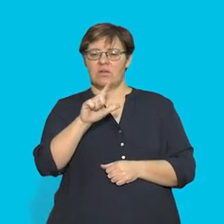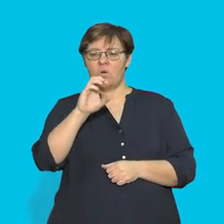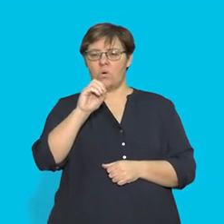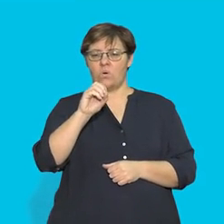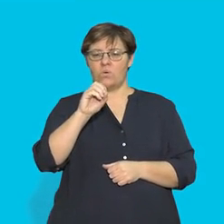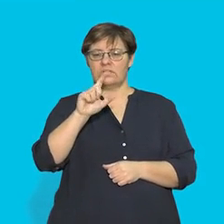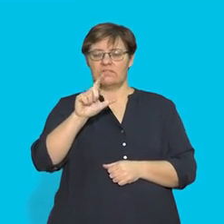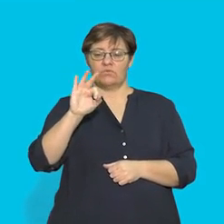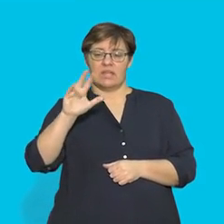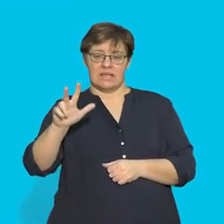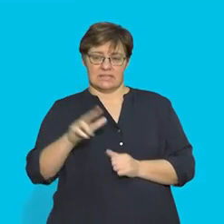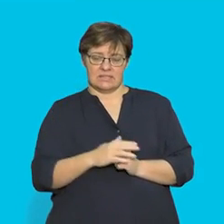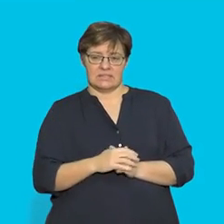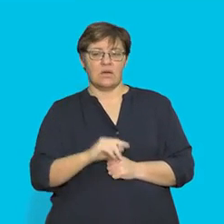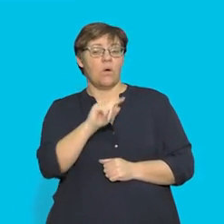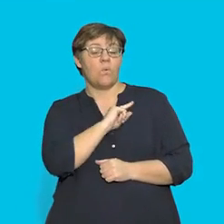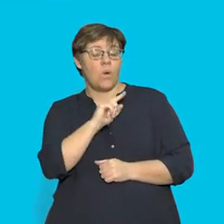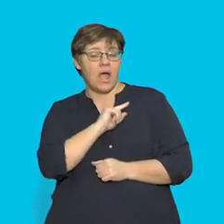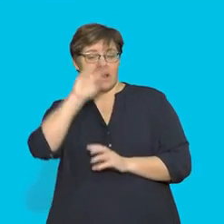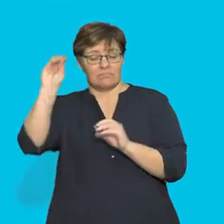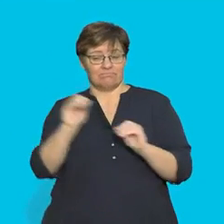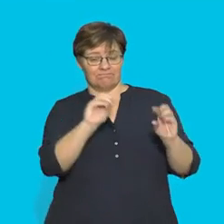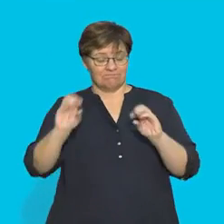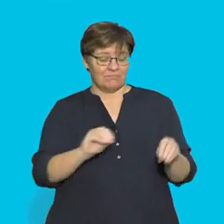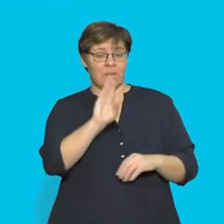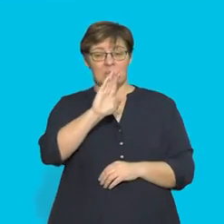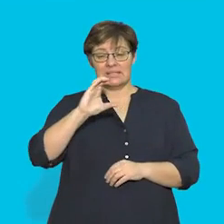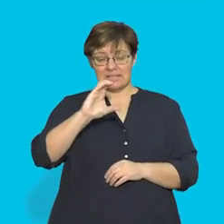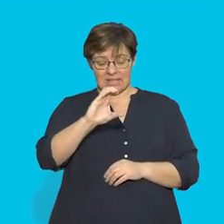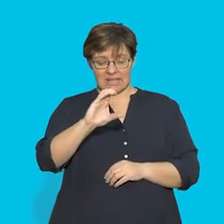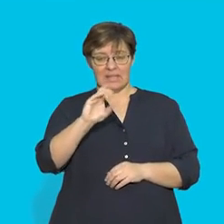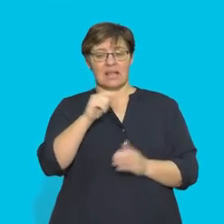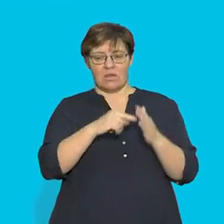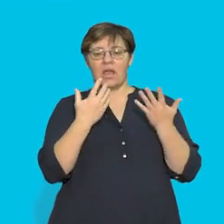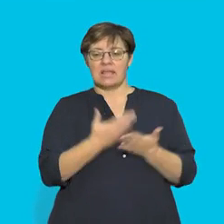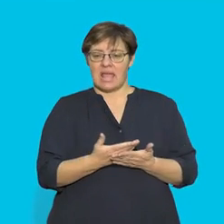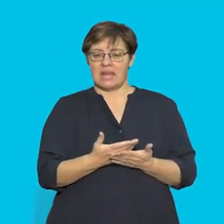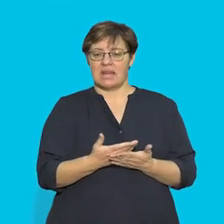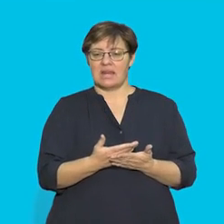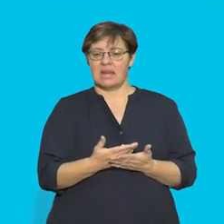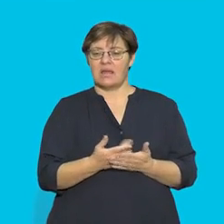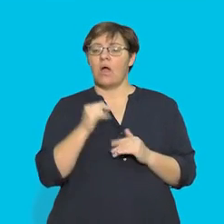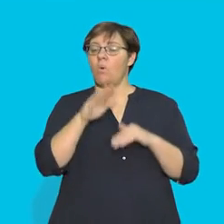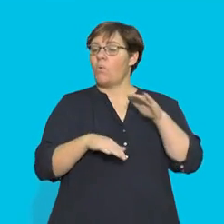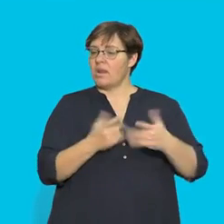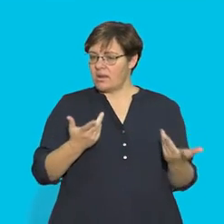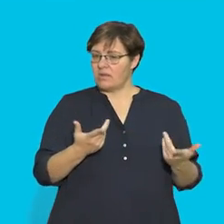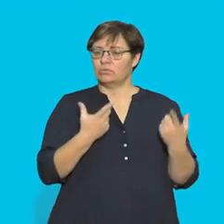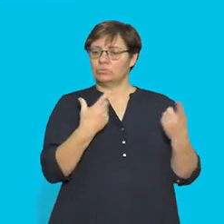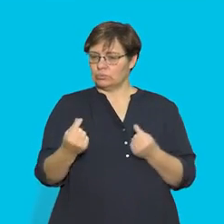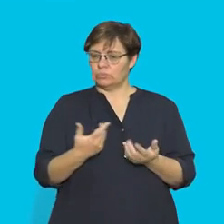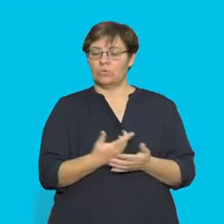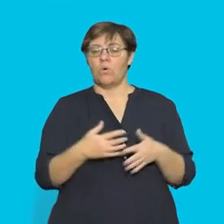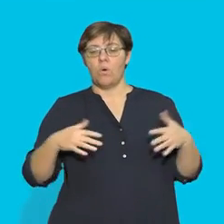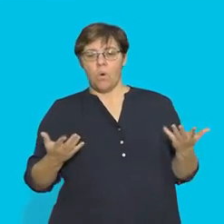37,0738. And remember now, because we've substituted that value for BC into the calculator, you could either have done it in one step, like